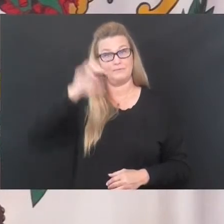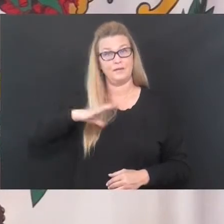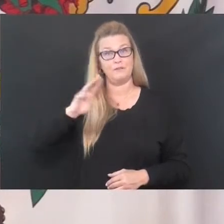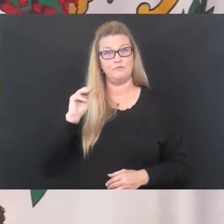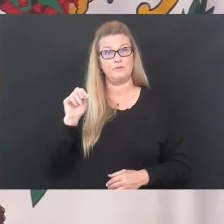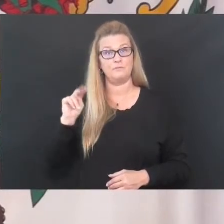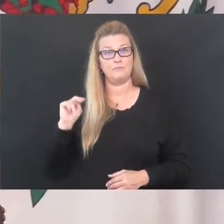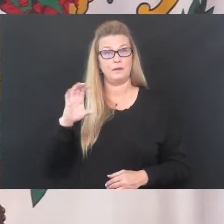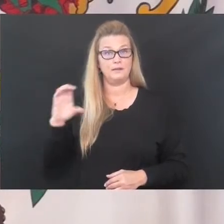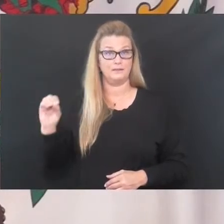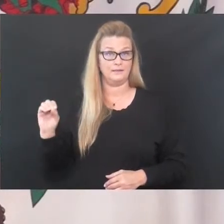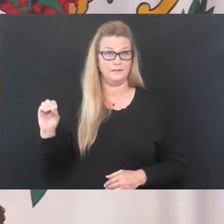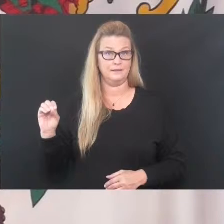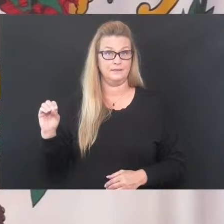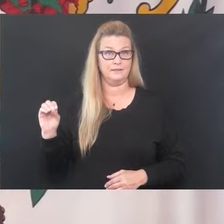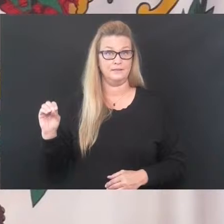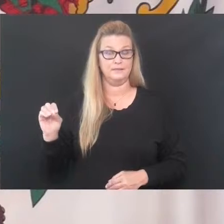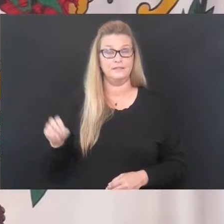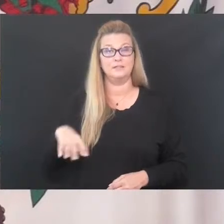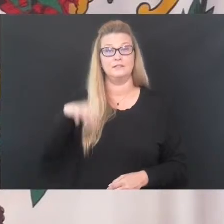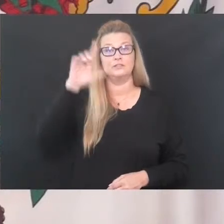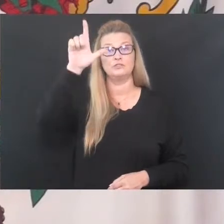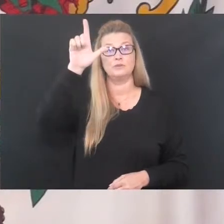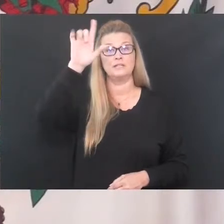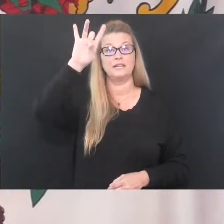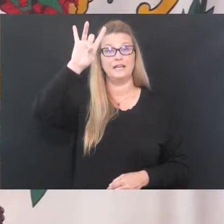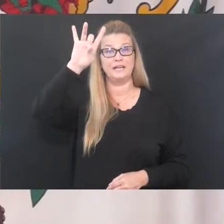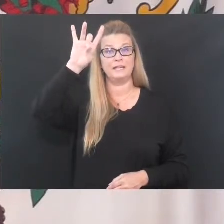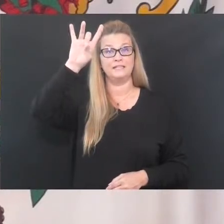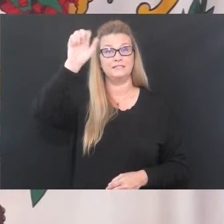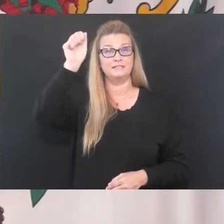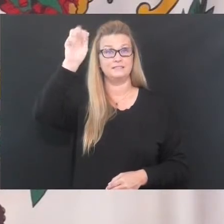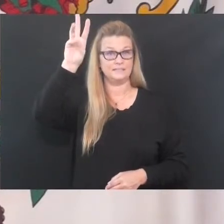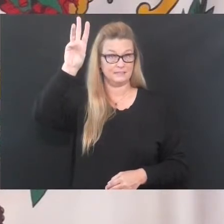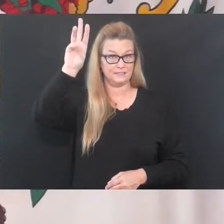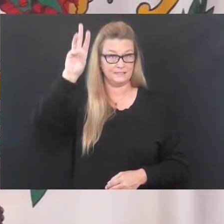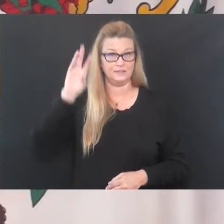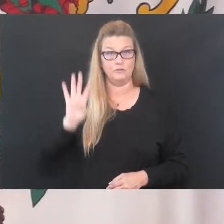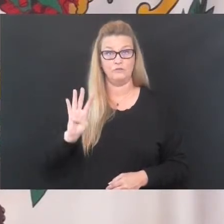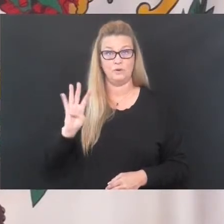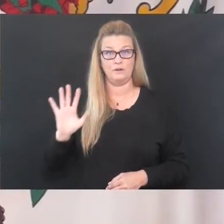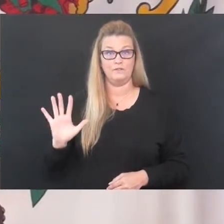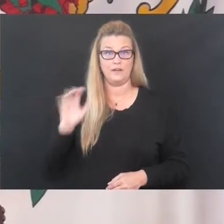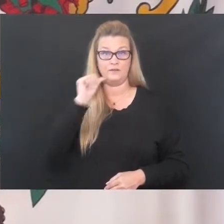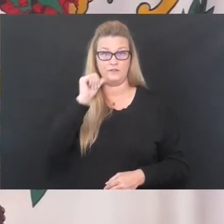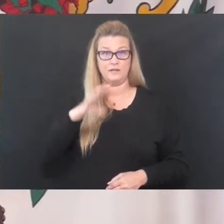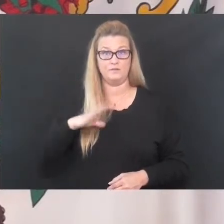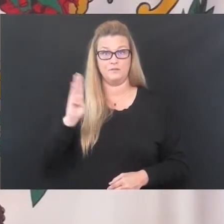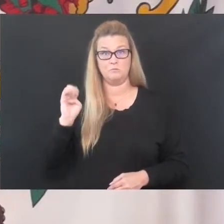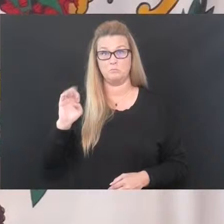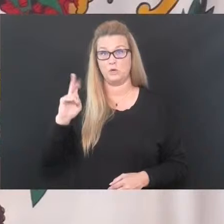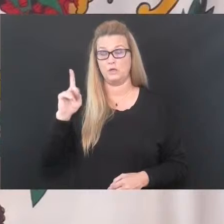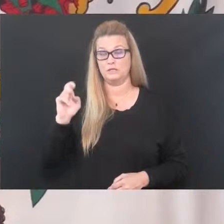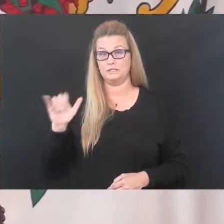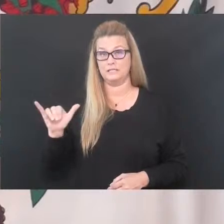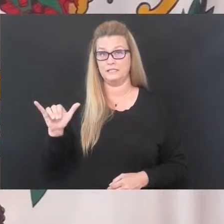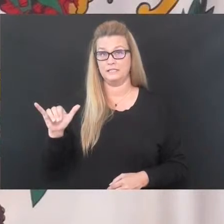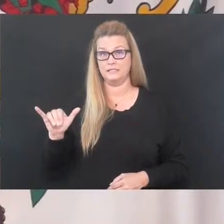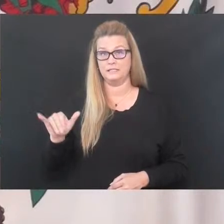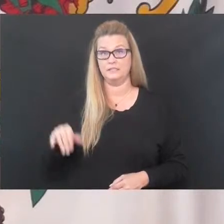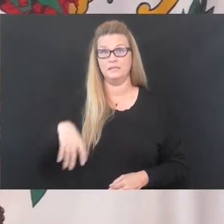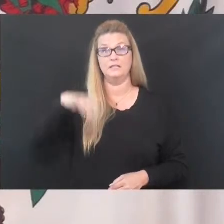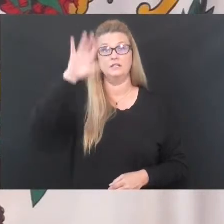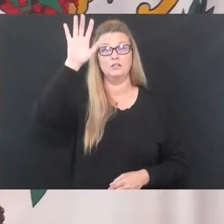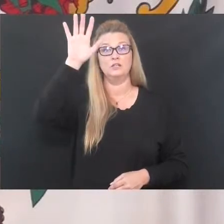Monongalia County. Our 2,816th death is a 45-year-old female from Berkeley County.